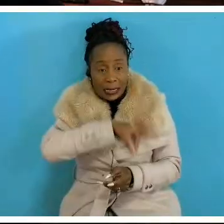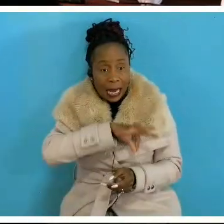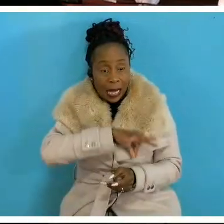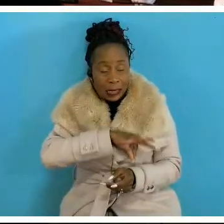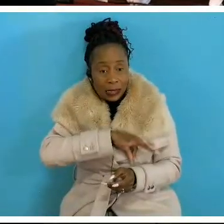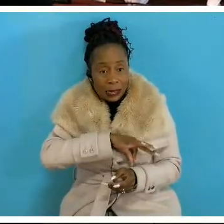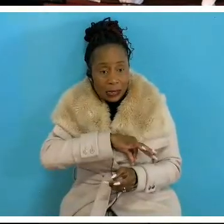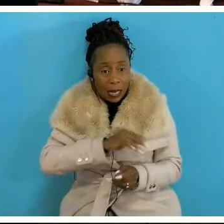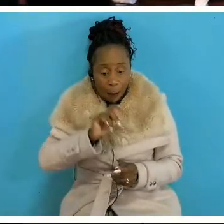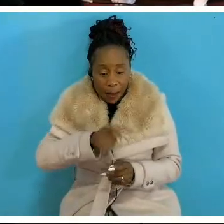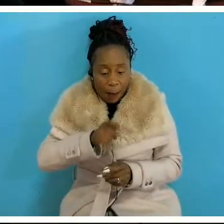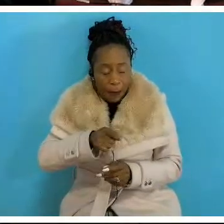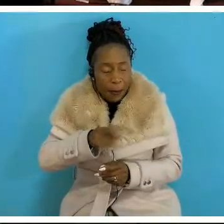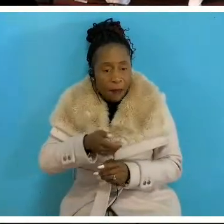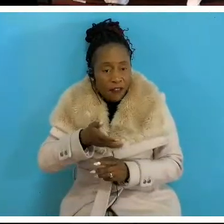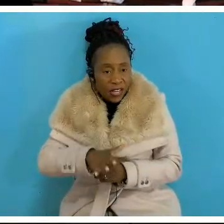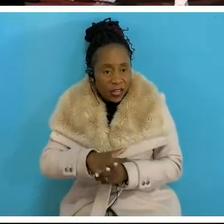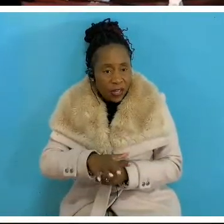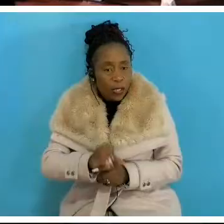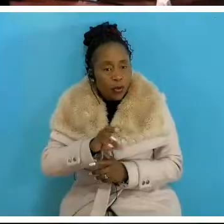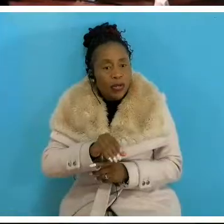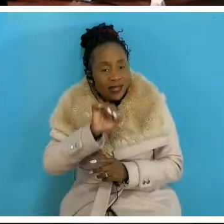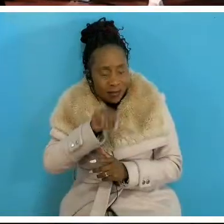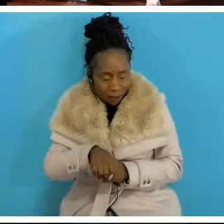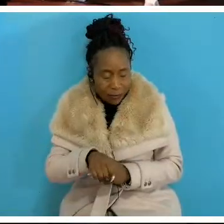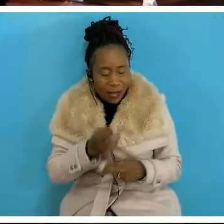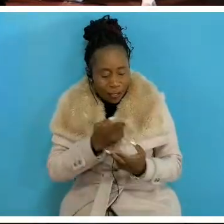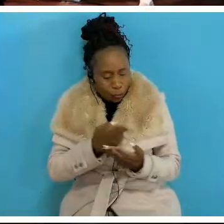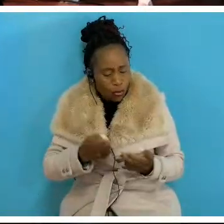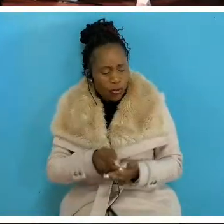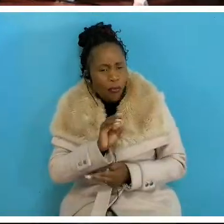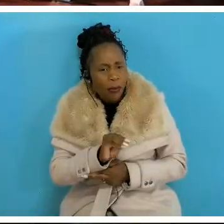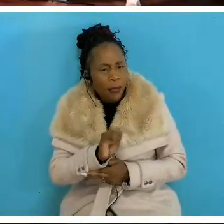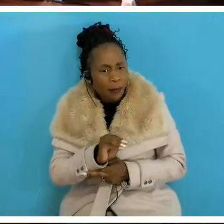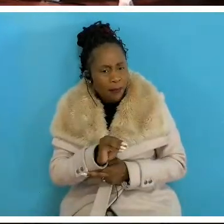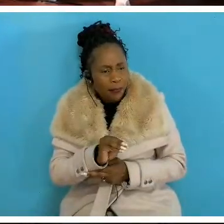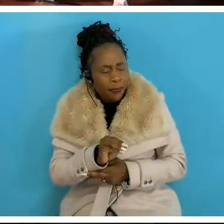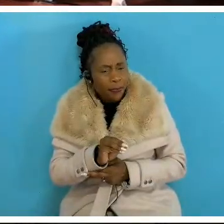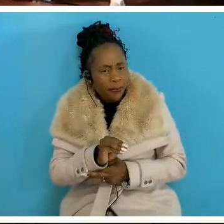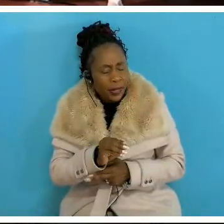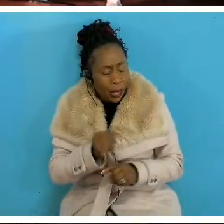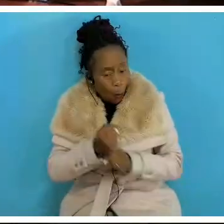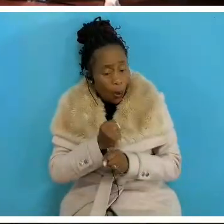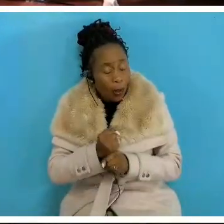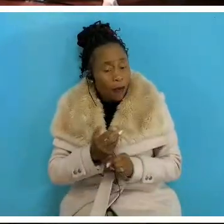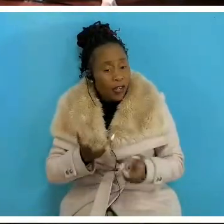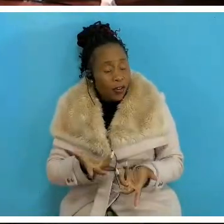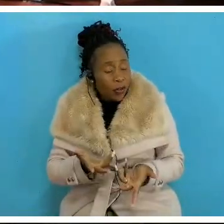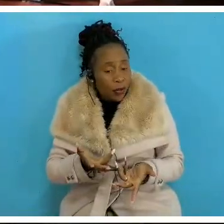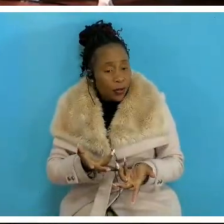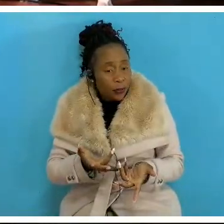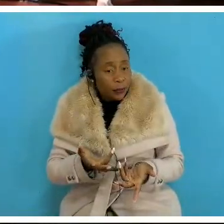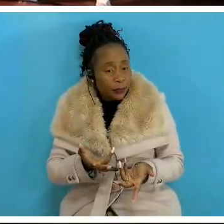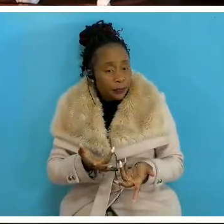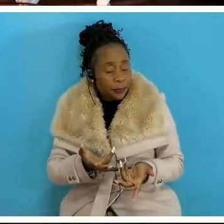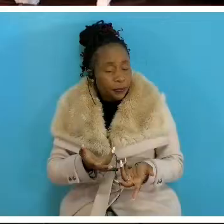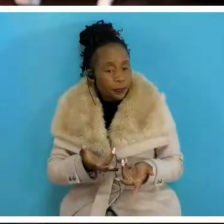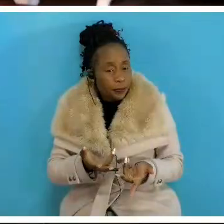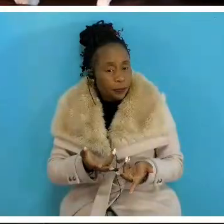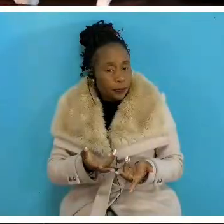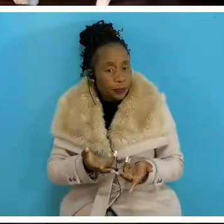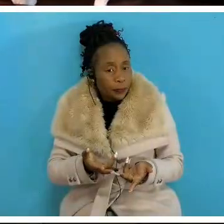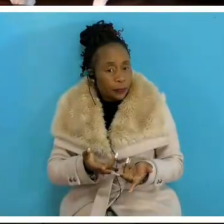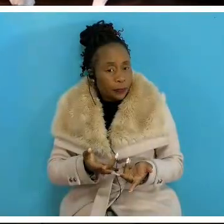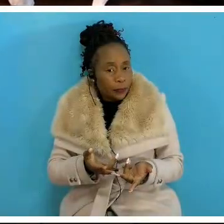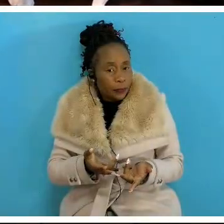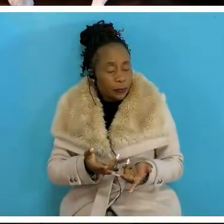That have been paid. So obviously there are resources that are working. And again, there's no